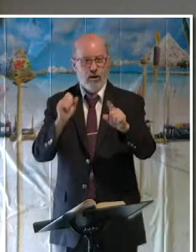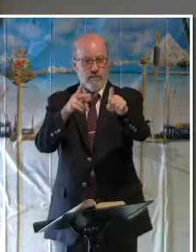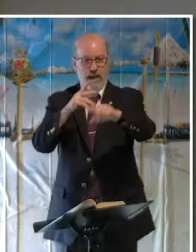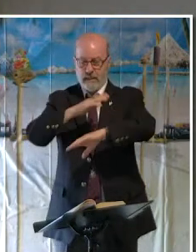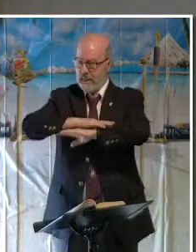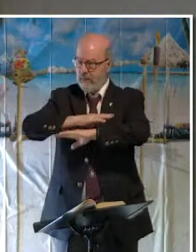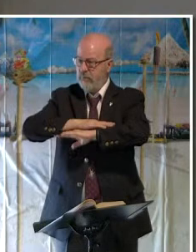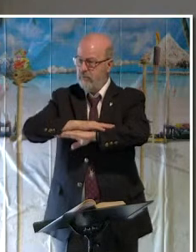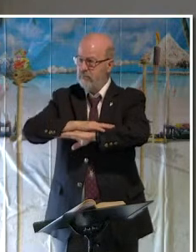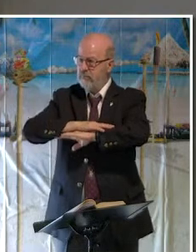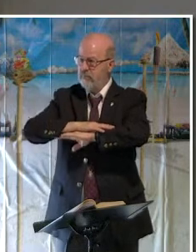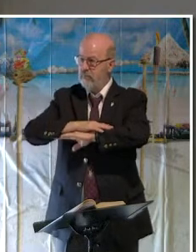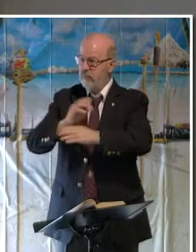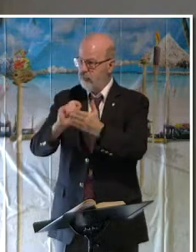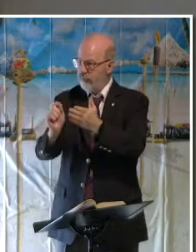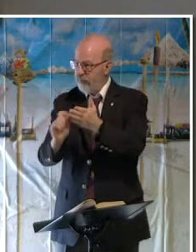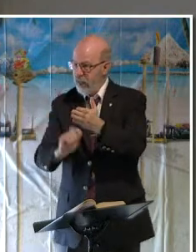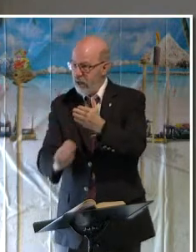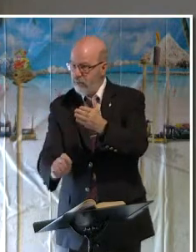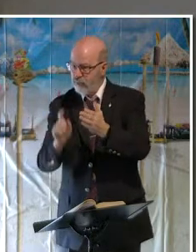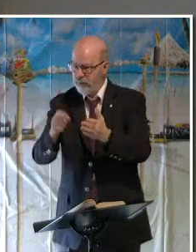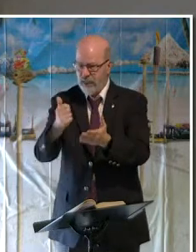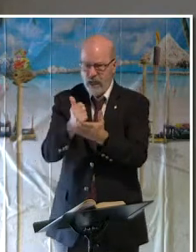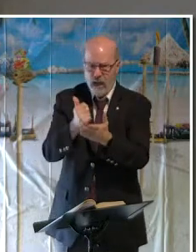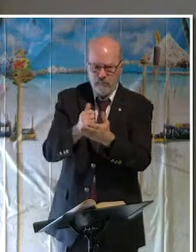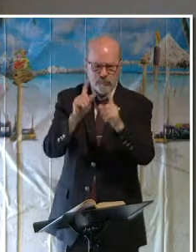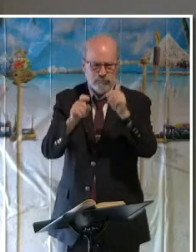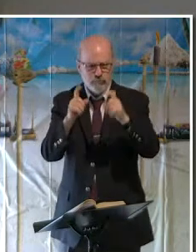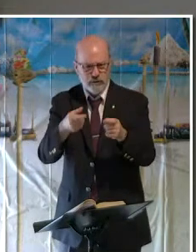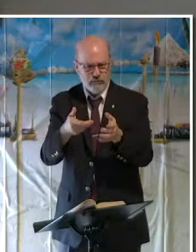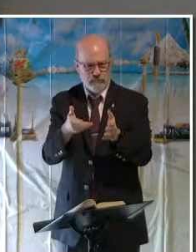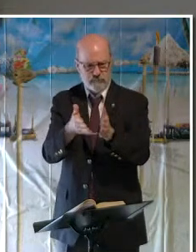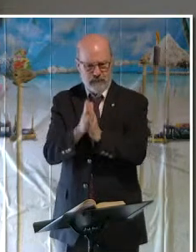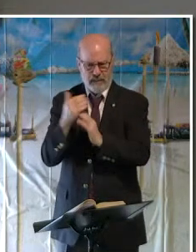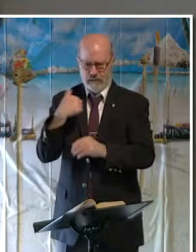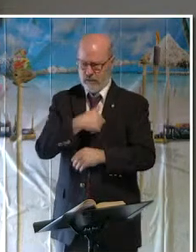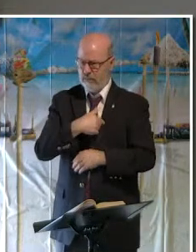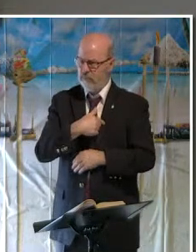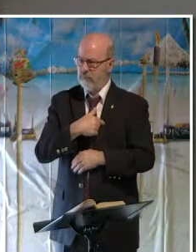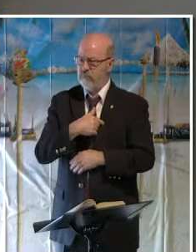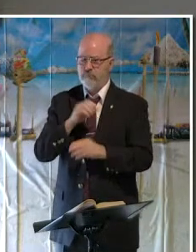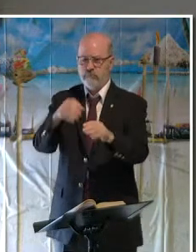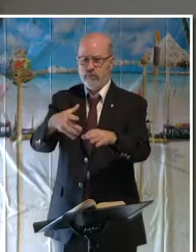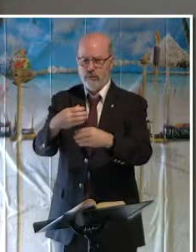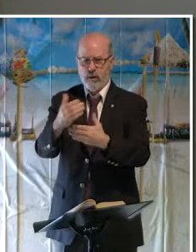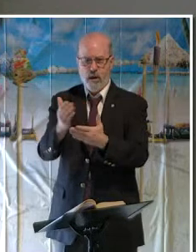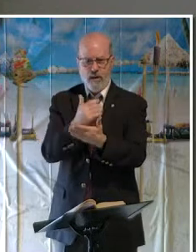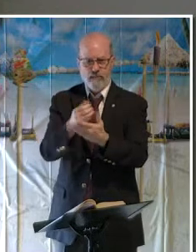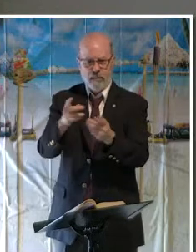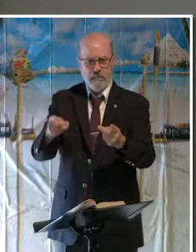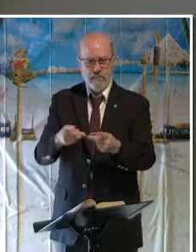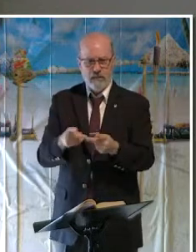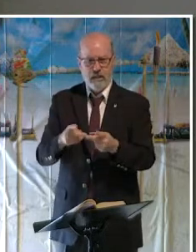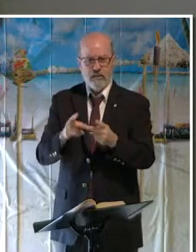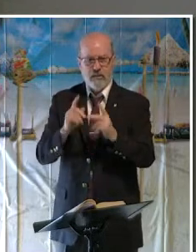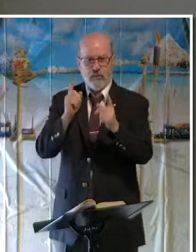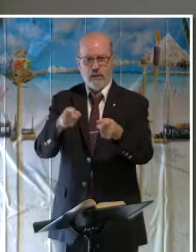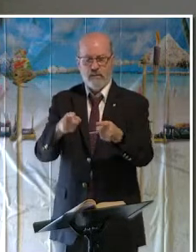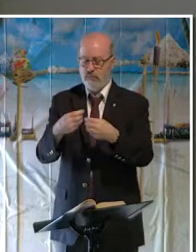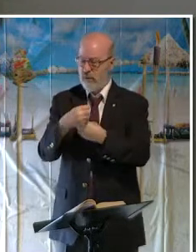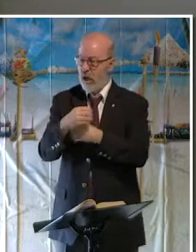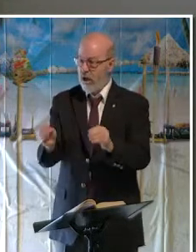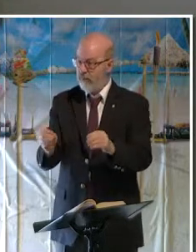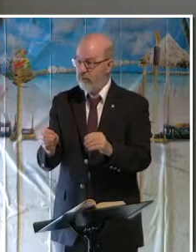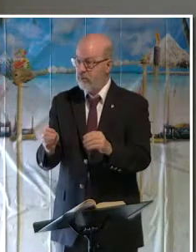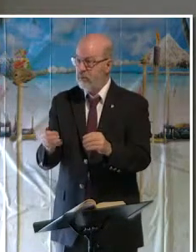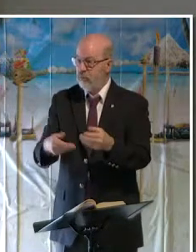on the back table. You can fill it out. If you need any help or have any questions, you can let me know. Just drop it in the offering plate or drop it by the office so